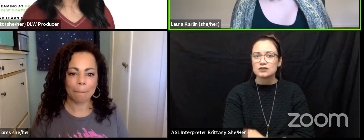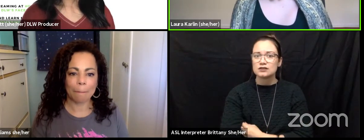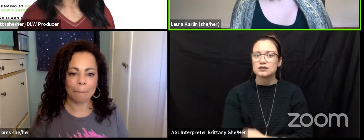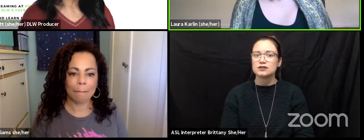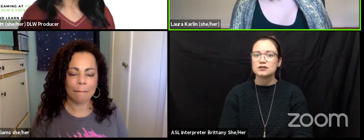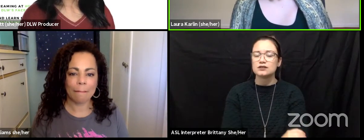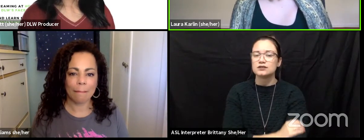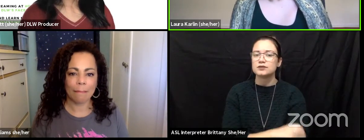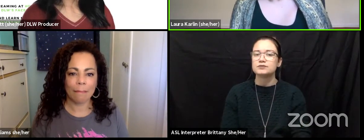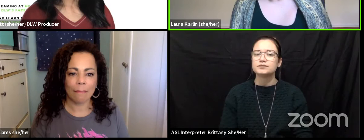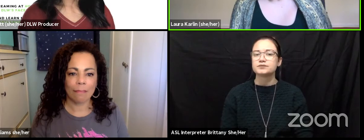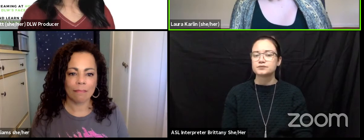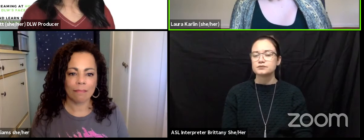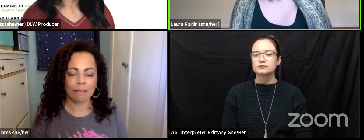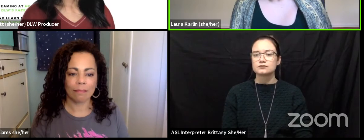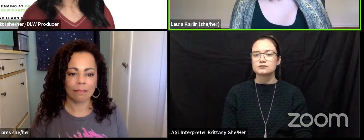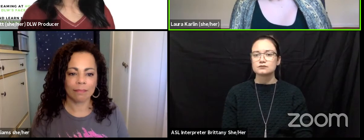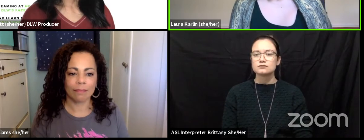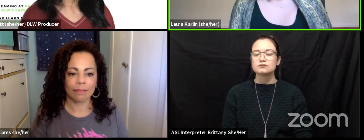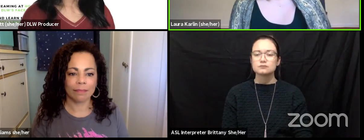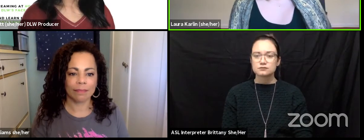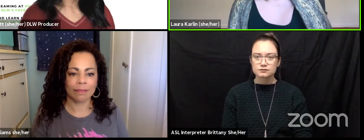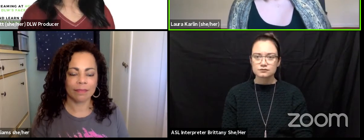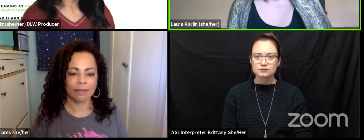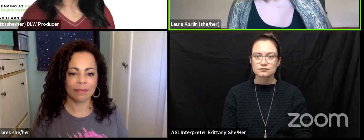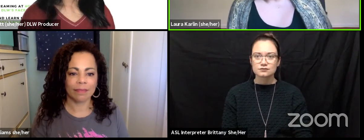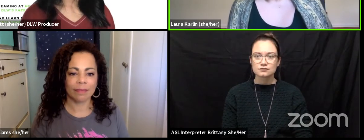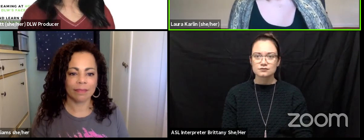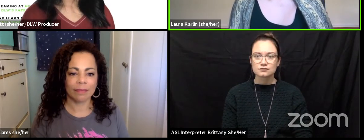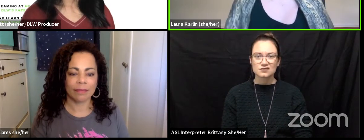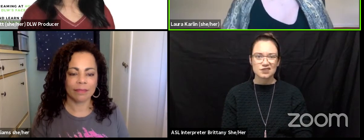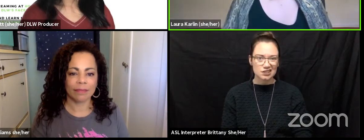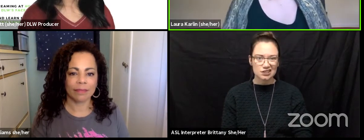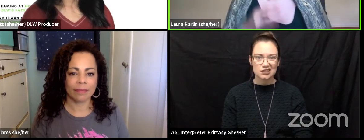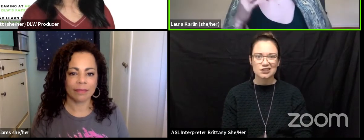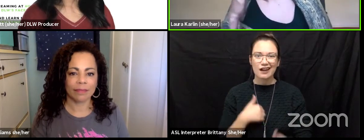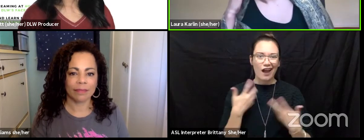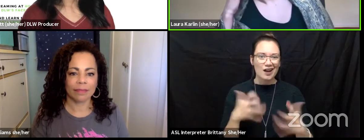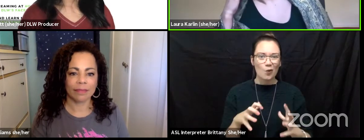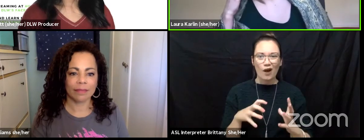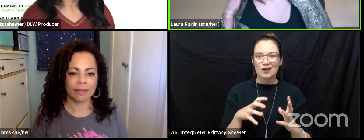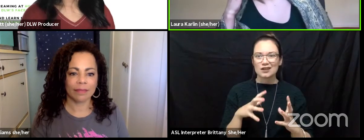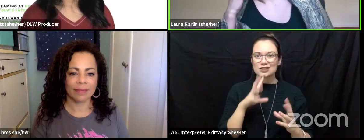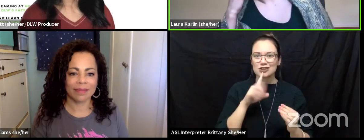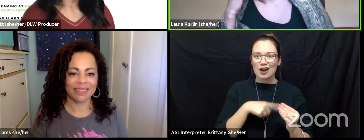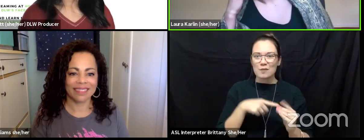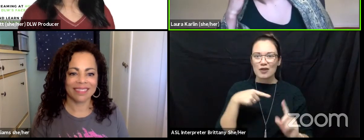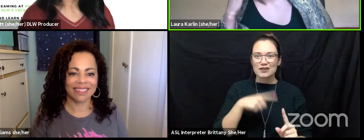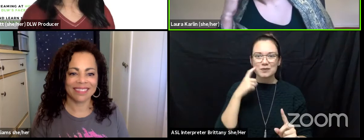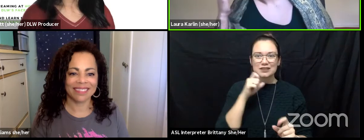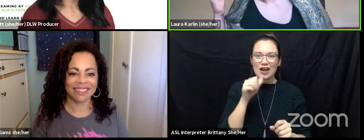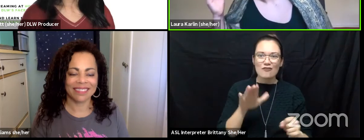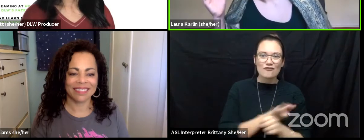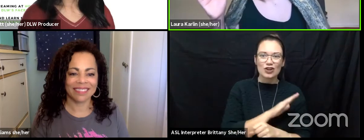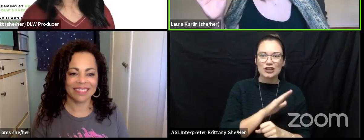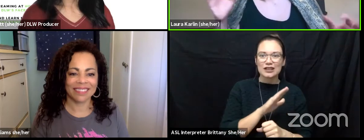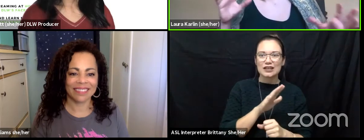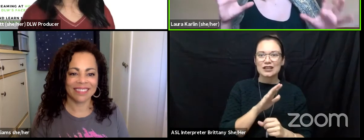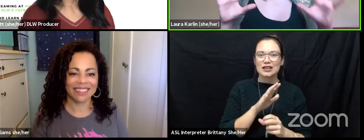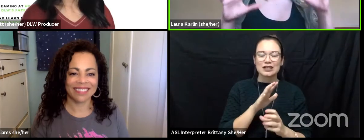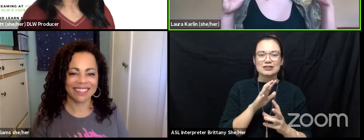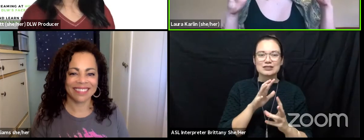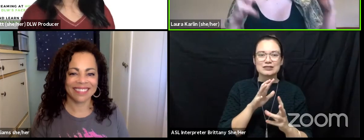I think that I wasn't going to talk about this because it's not fully formed in my brain. This is so vulnerable. Okay, this